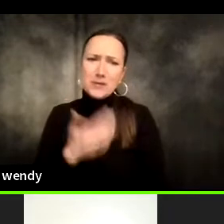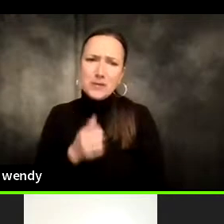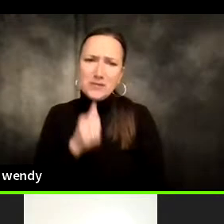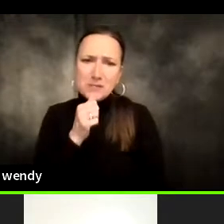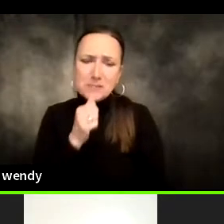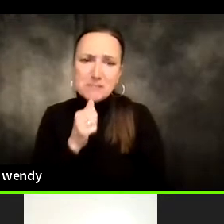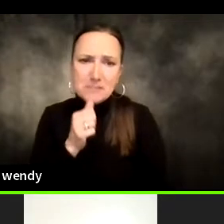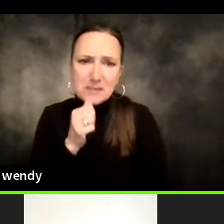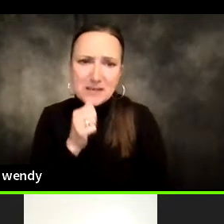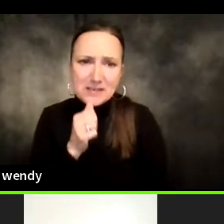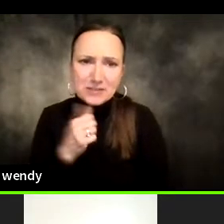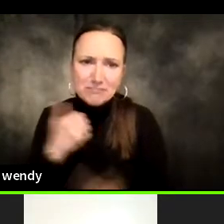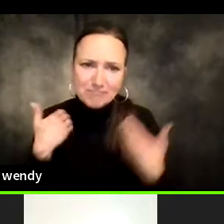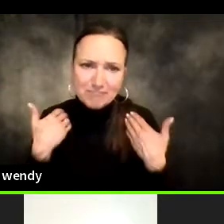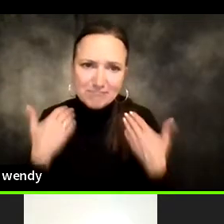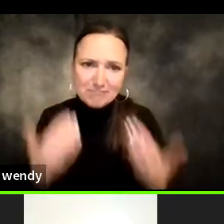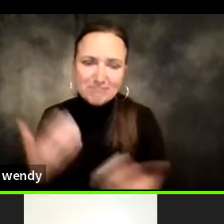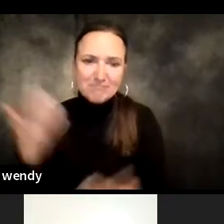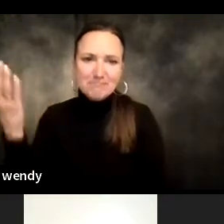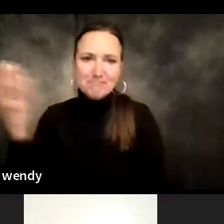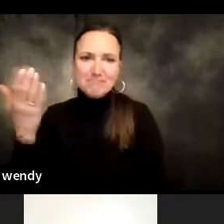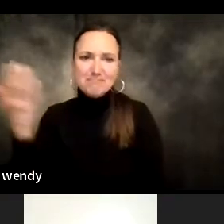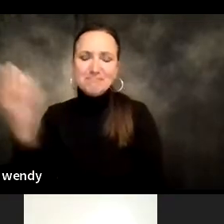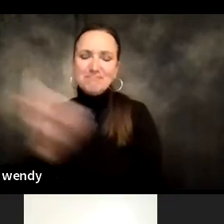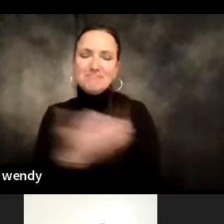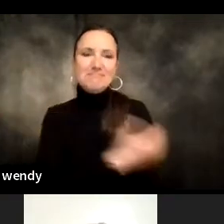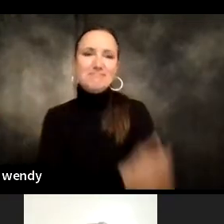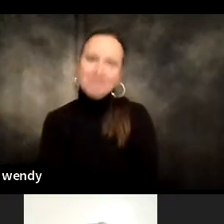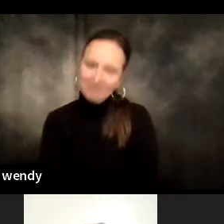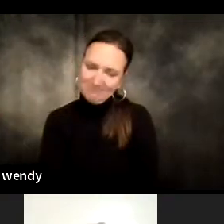If you can go ahead and proceed, we would truly appreciate it.